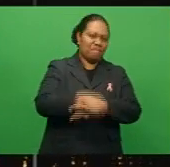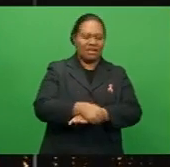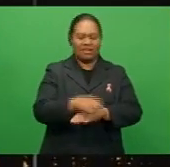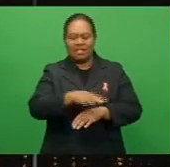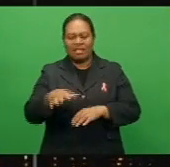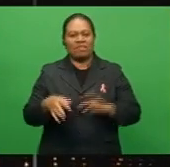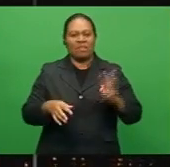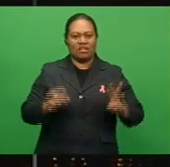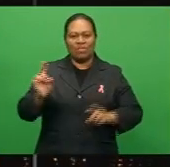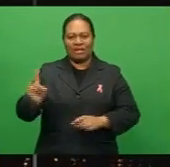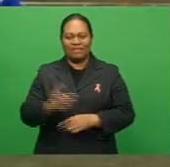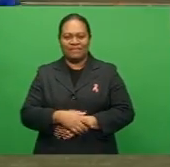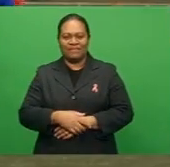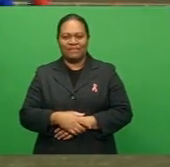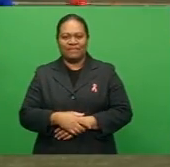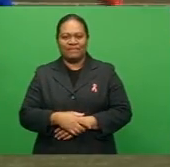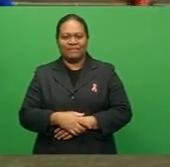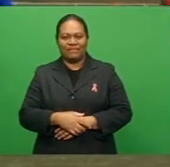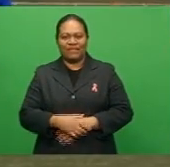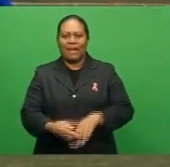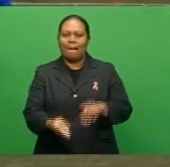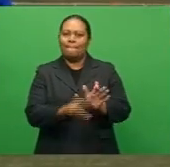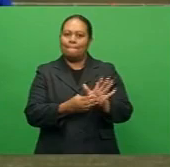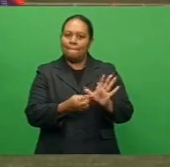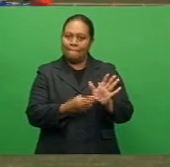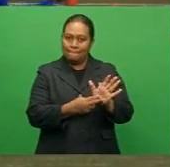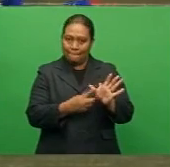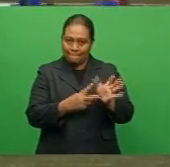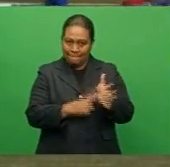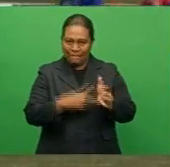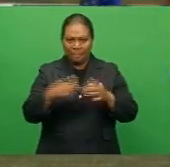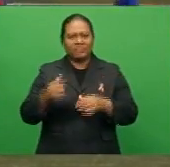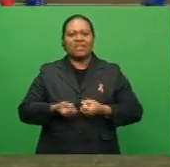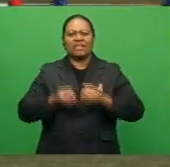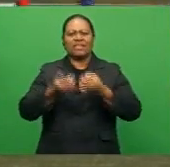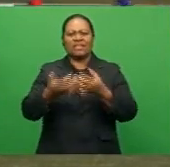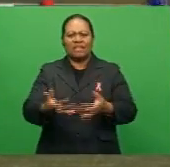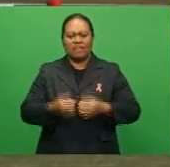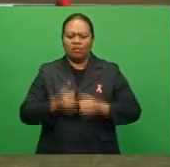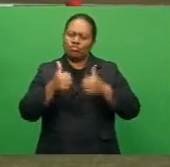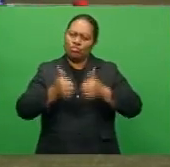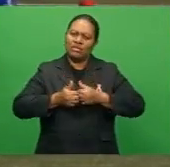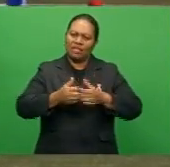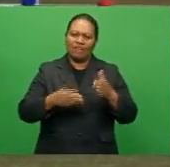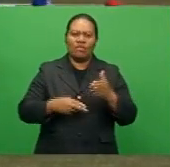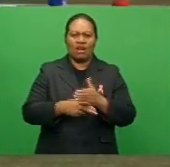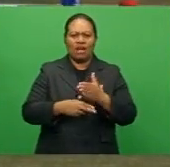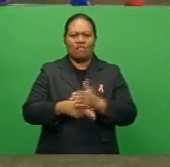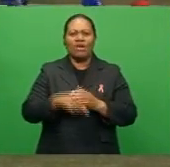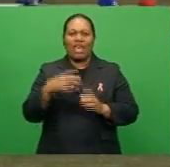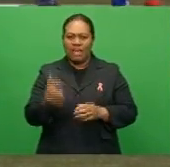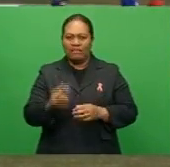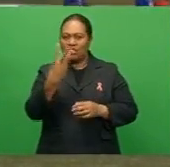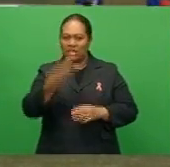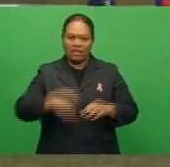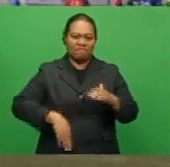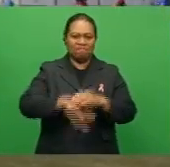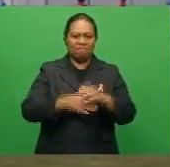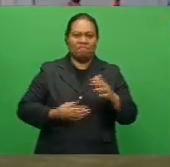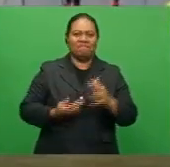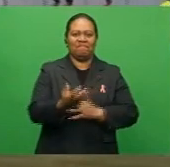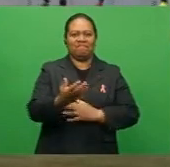in the semi-final next week, while Nandronga takes on Naitasiri in the second semi-final. The semi-finals were confirmed after the completion